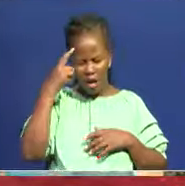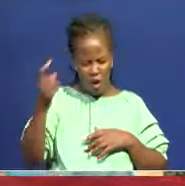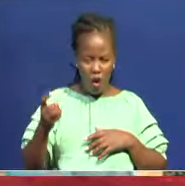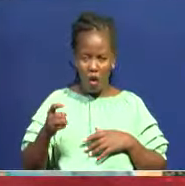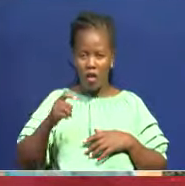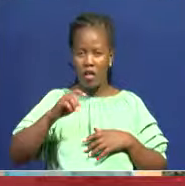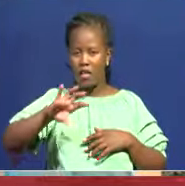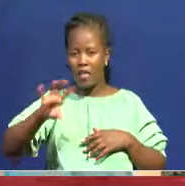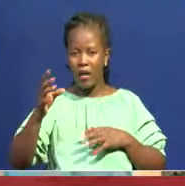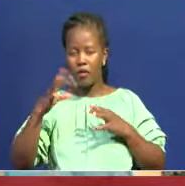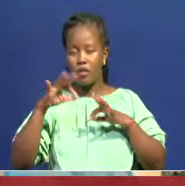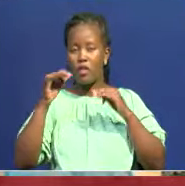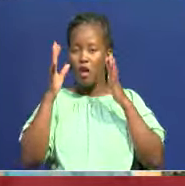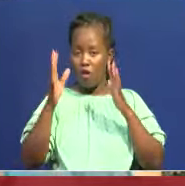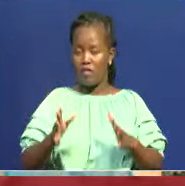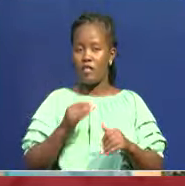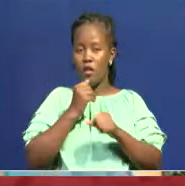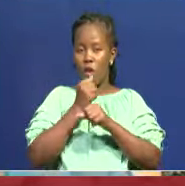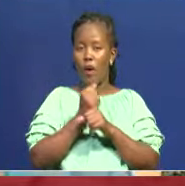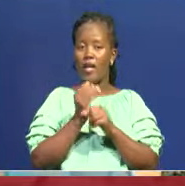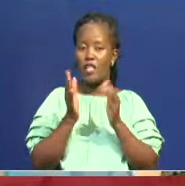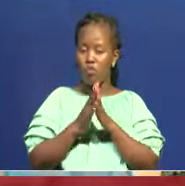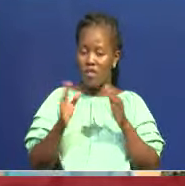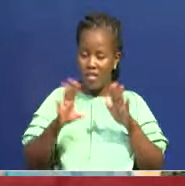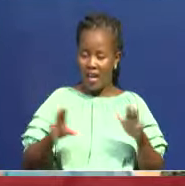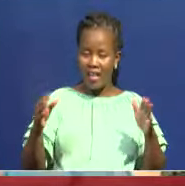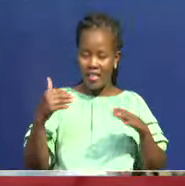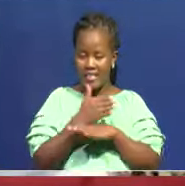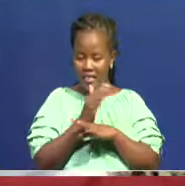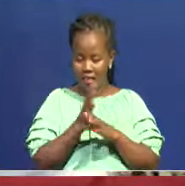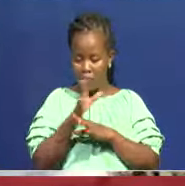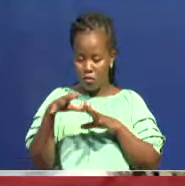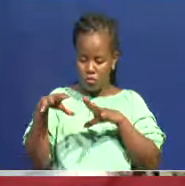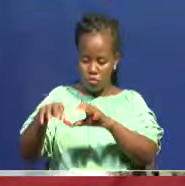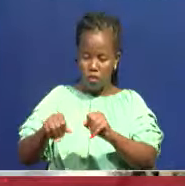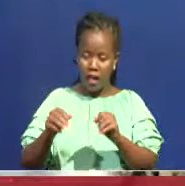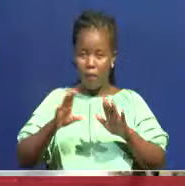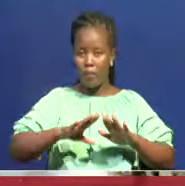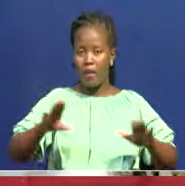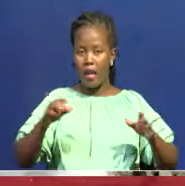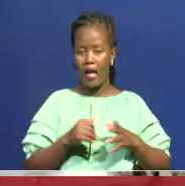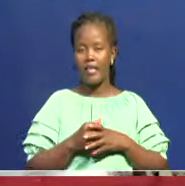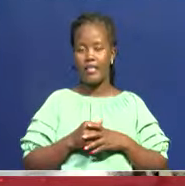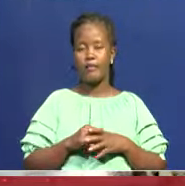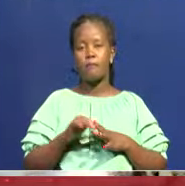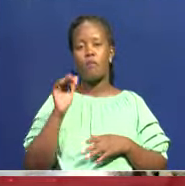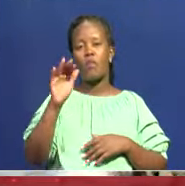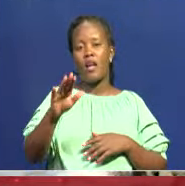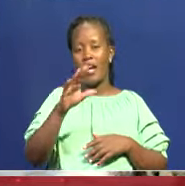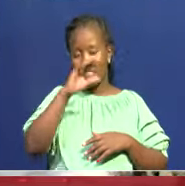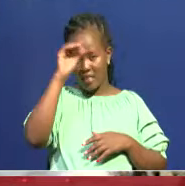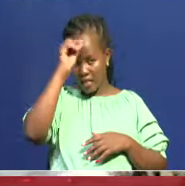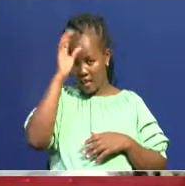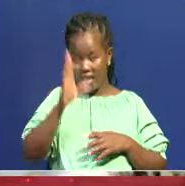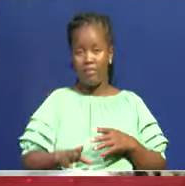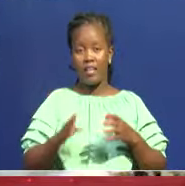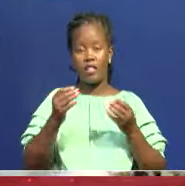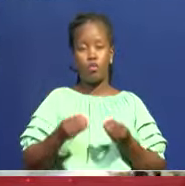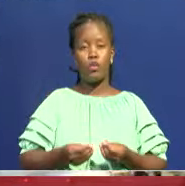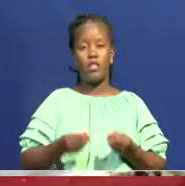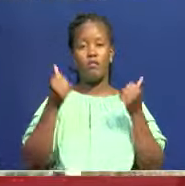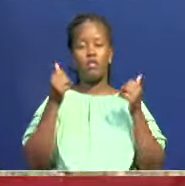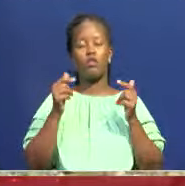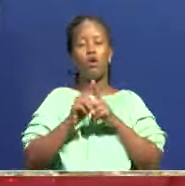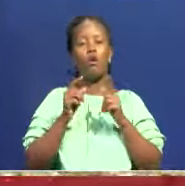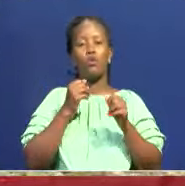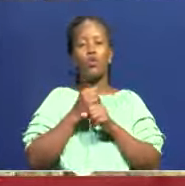are colluding with land cartels in the area to grab the land. They want Nairobi County Governor Johnson Sakaja to intervene to